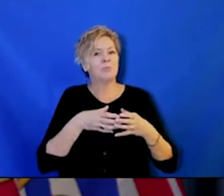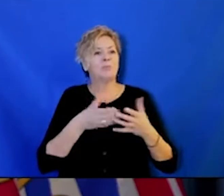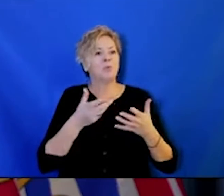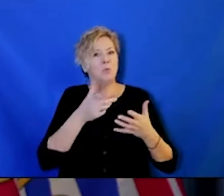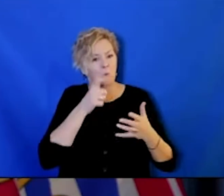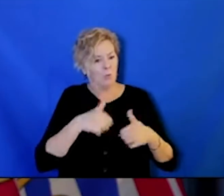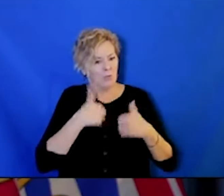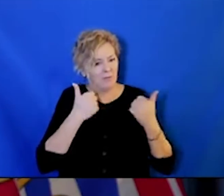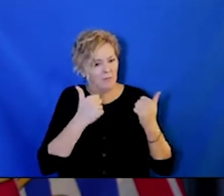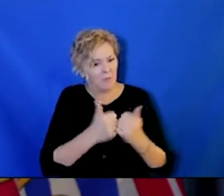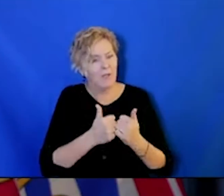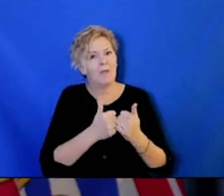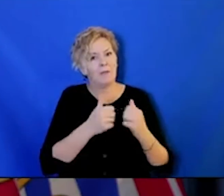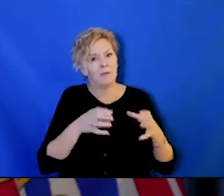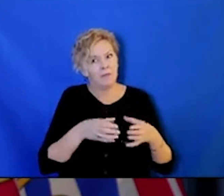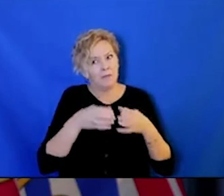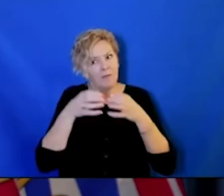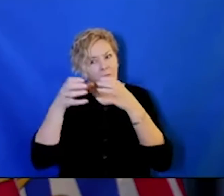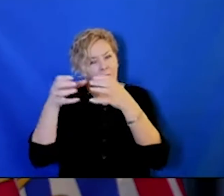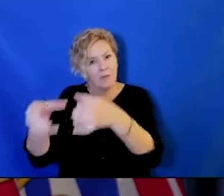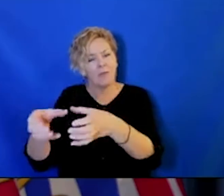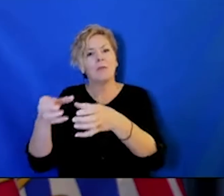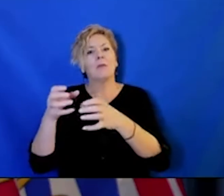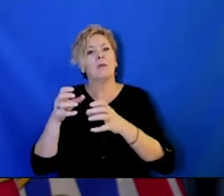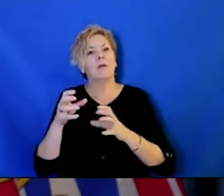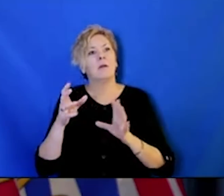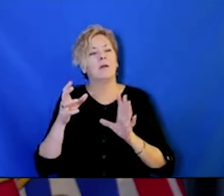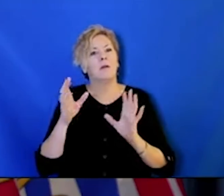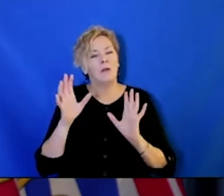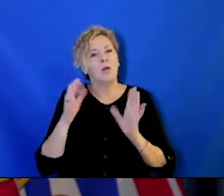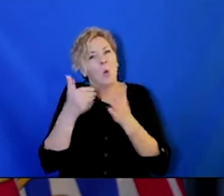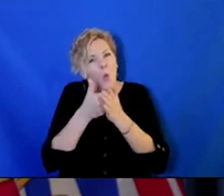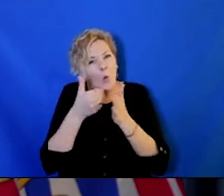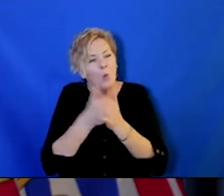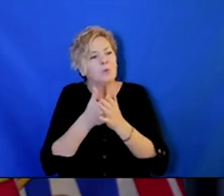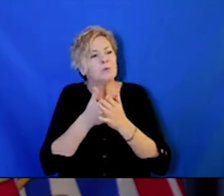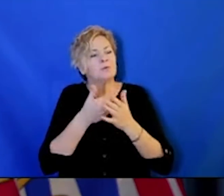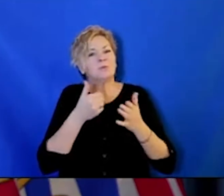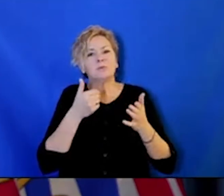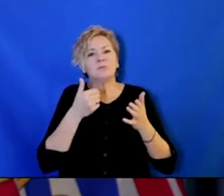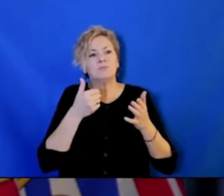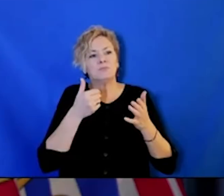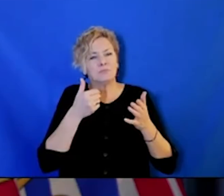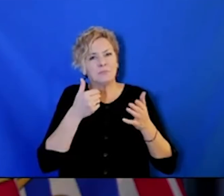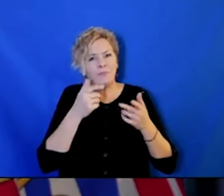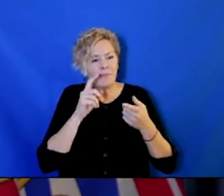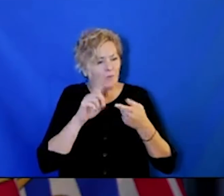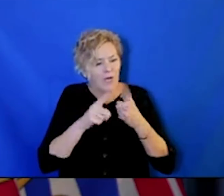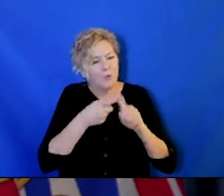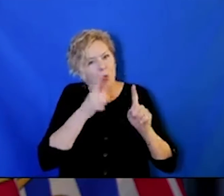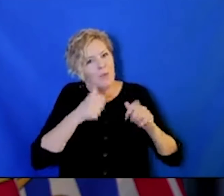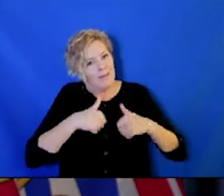restaurants, that we're not seeing transmission. So we can still safely go with our close household, and